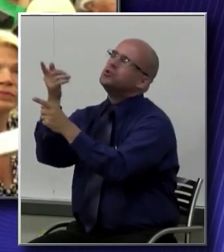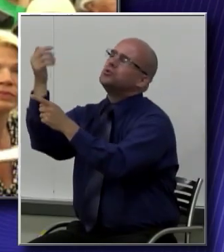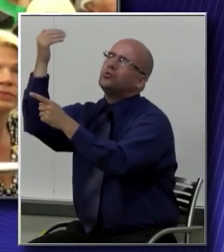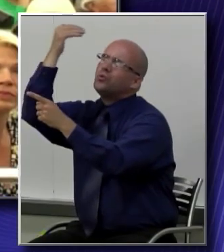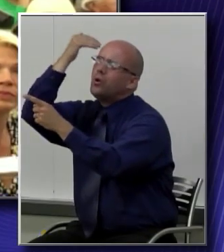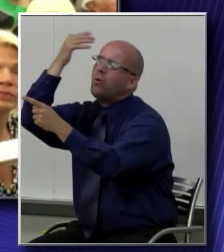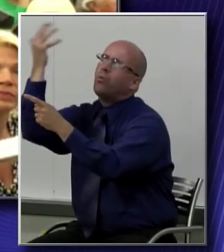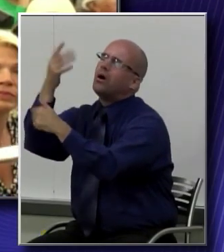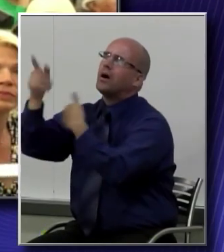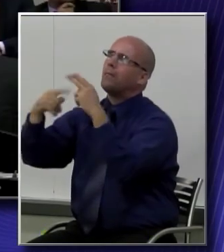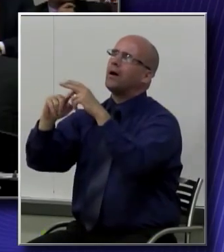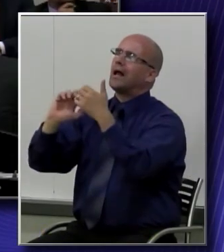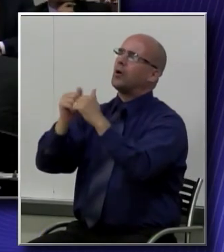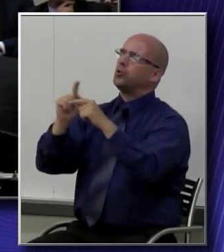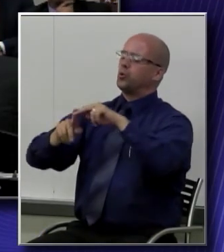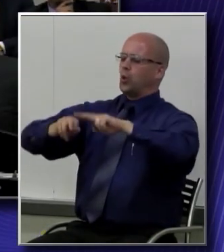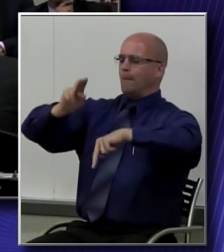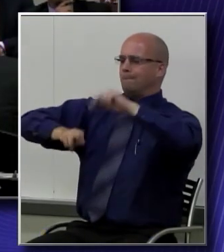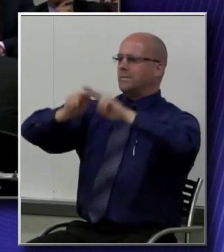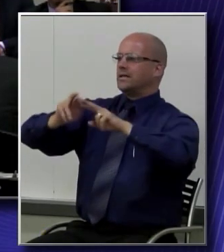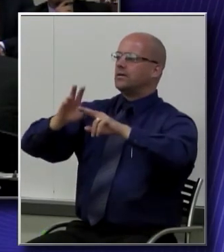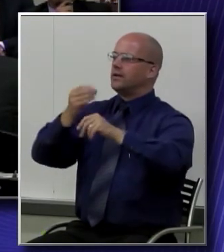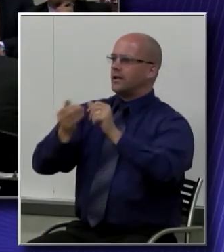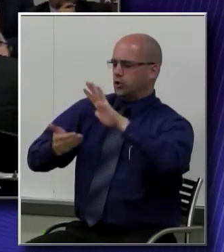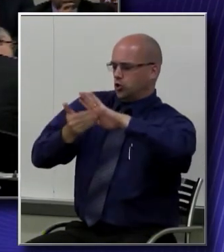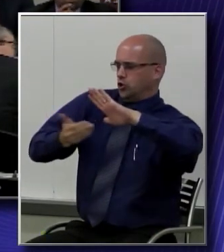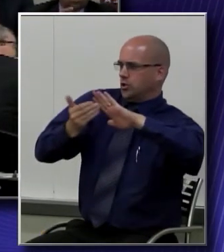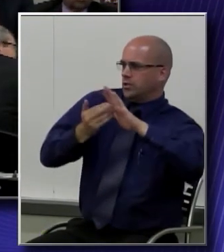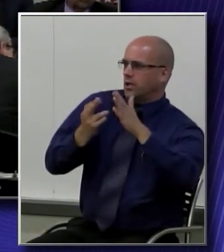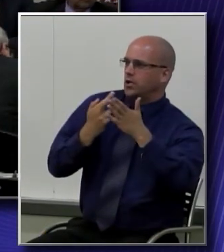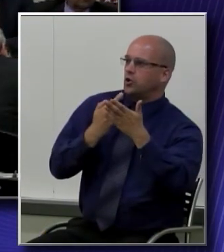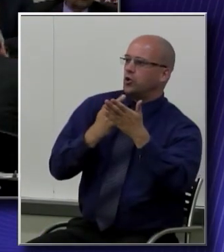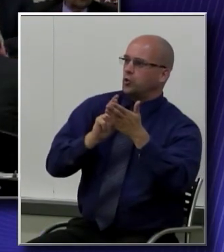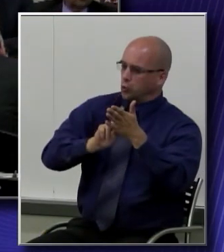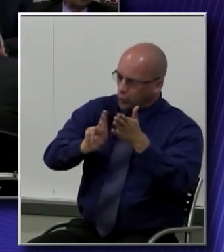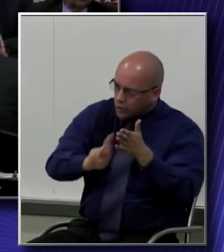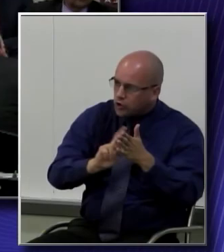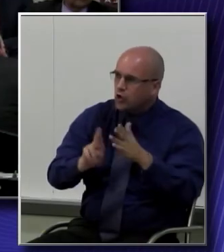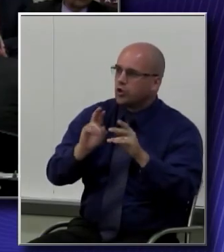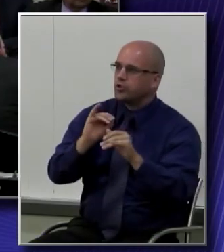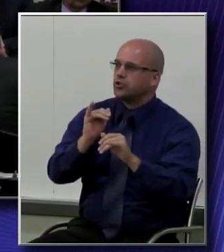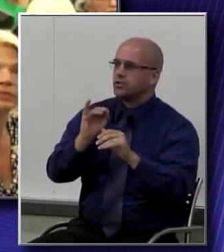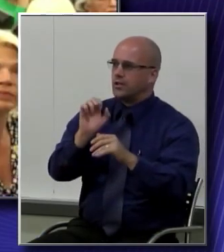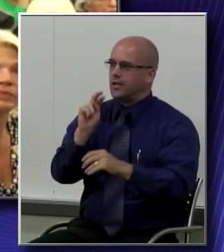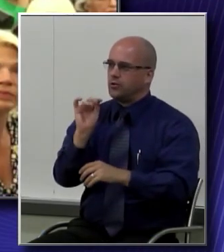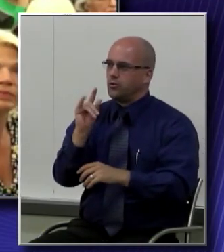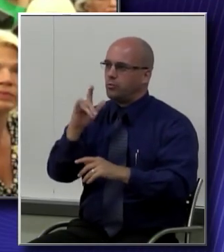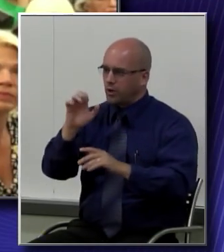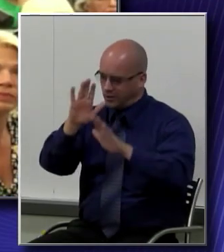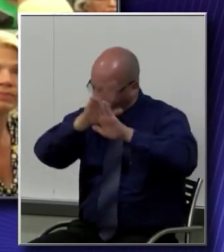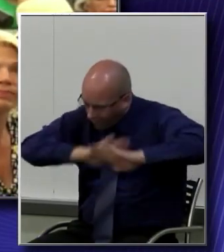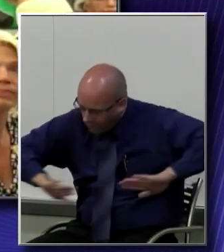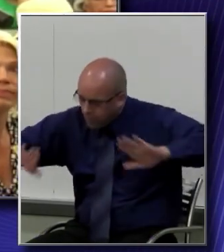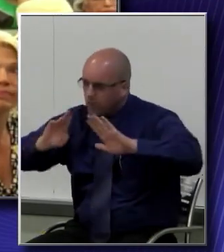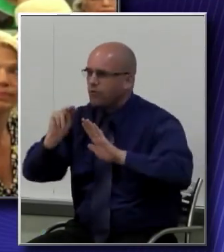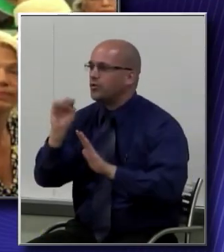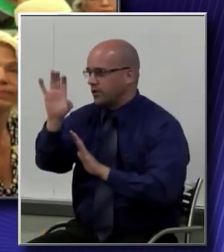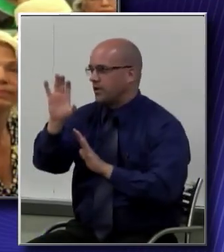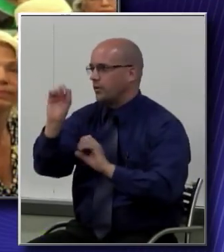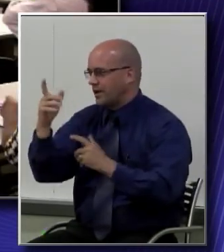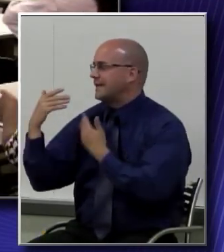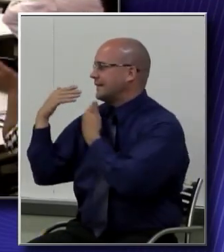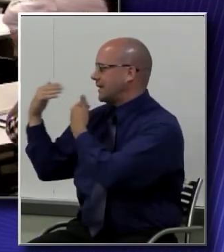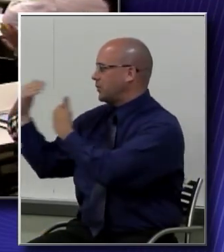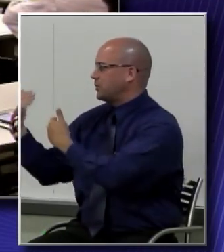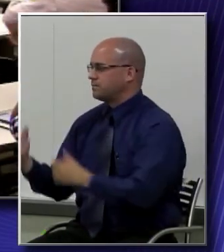a building and sustaining a research enterprise across the system. Thank you.